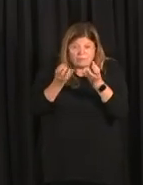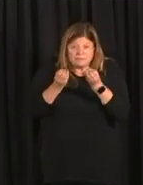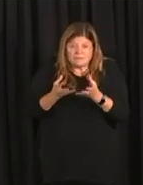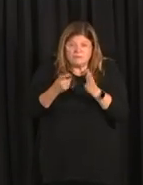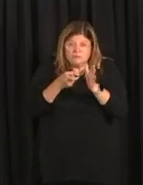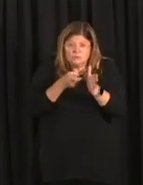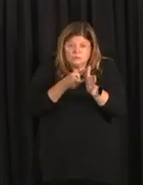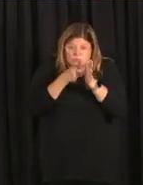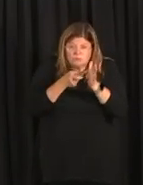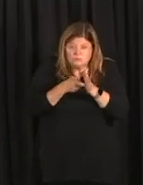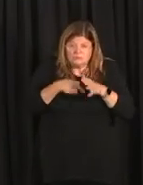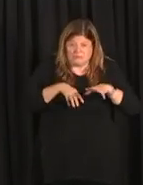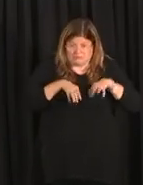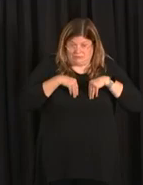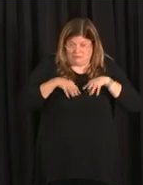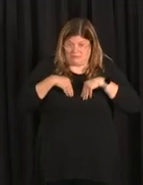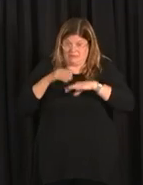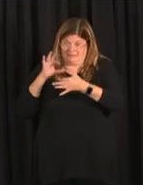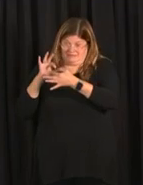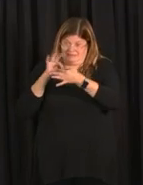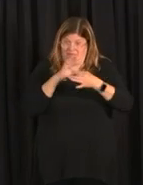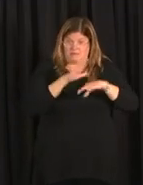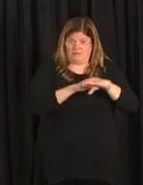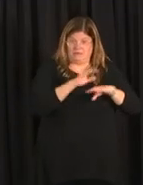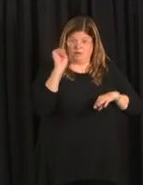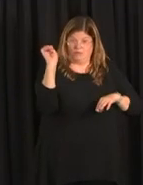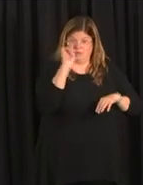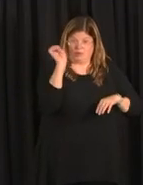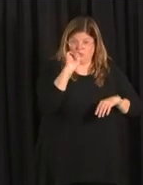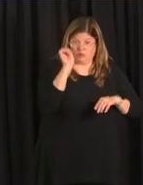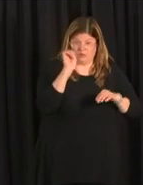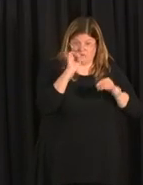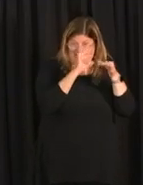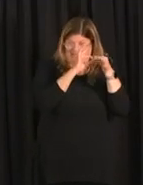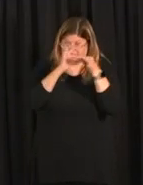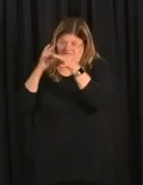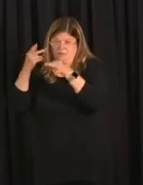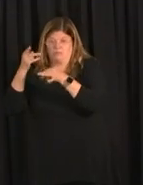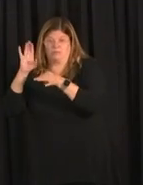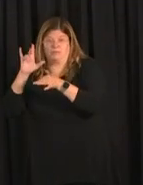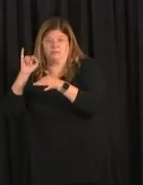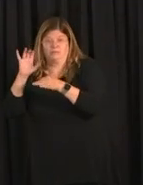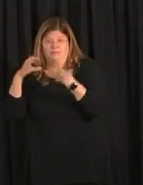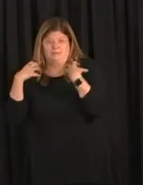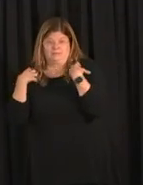on an emergency basis tied to the public health emergency. And some of those